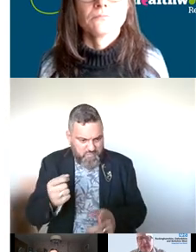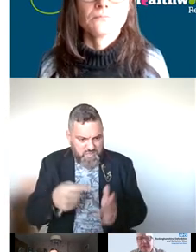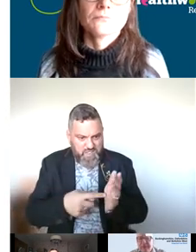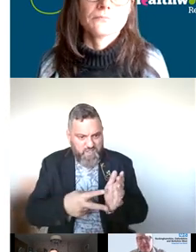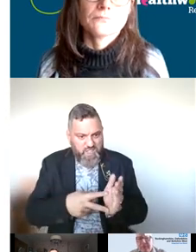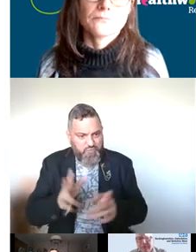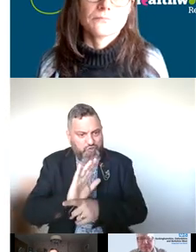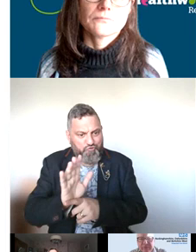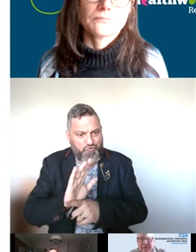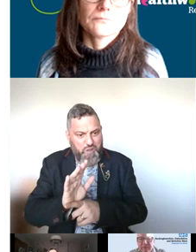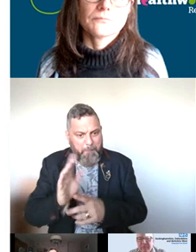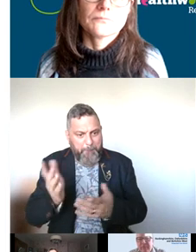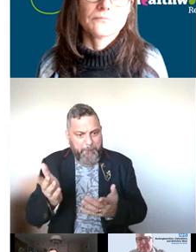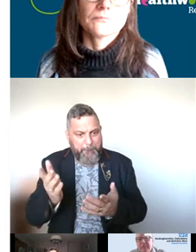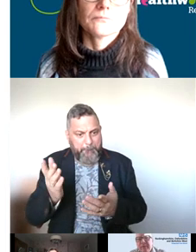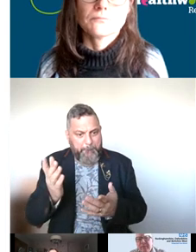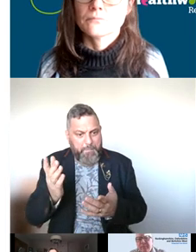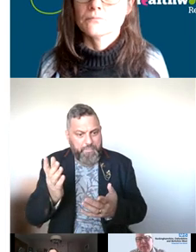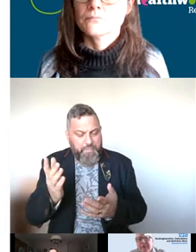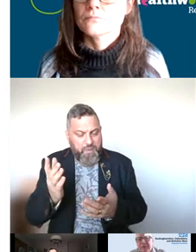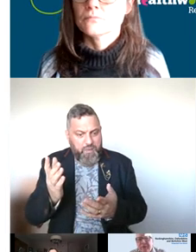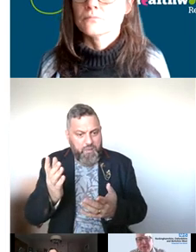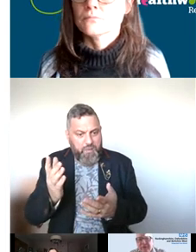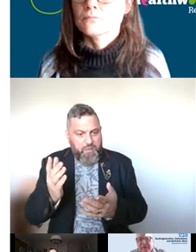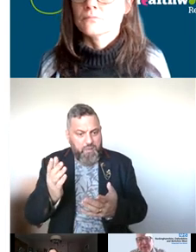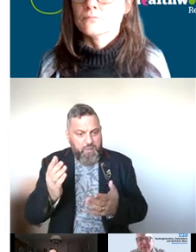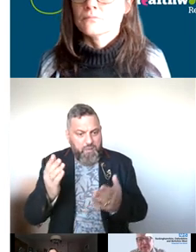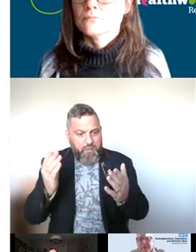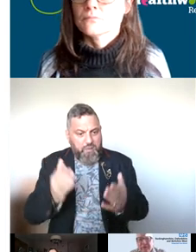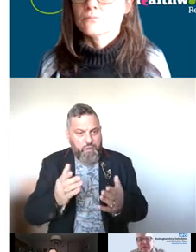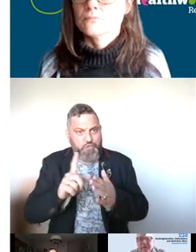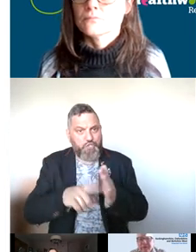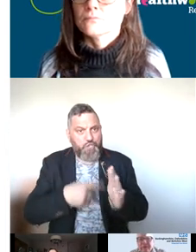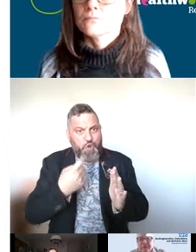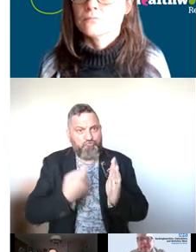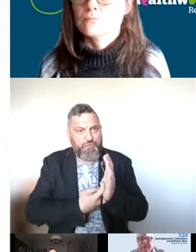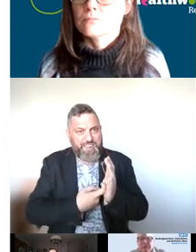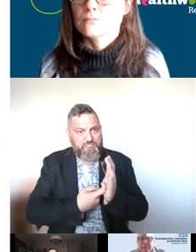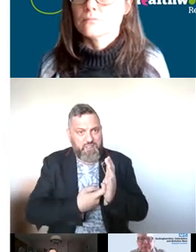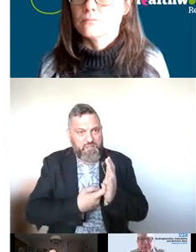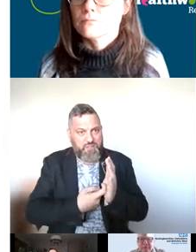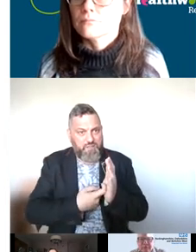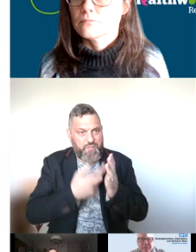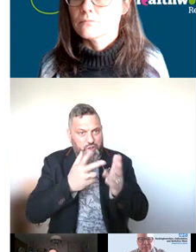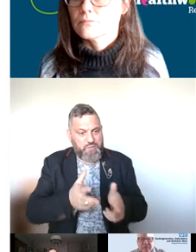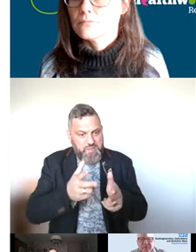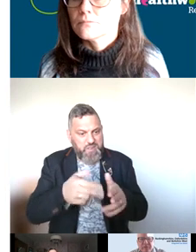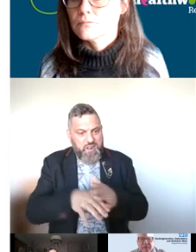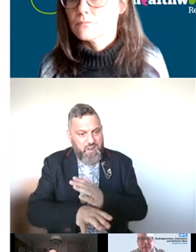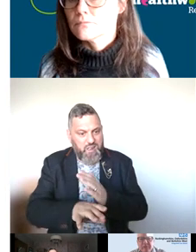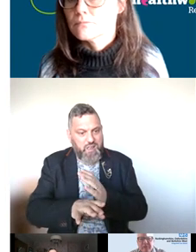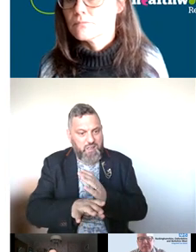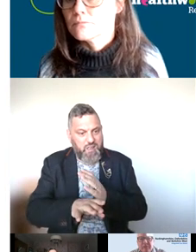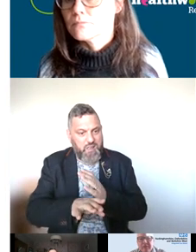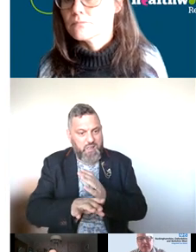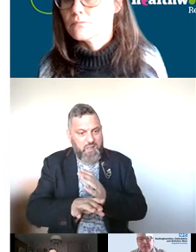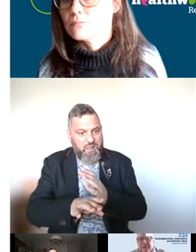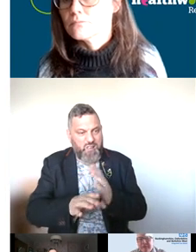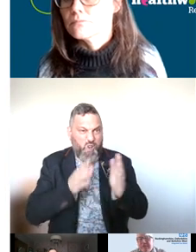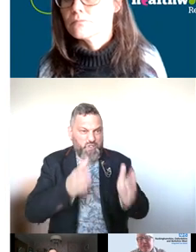weeks ago that highlighted the work that's being done by the John Radcliffe Hospital in Oxford around supporting people through a hospital at